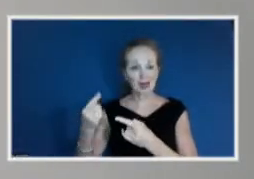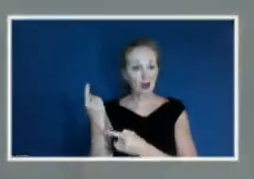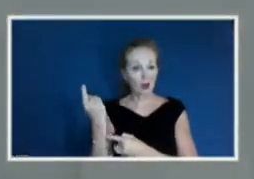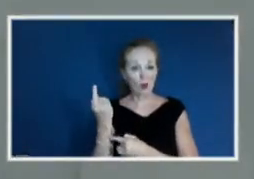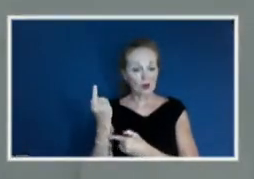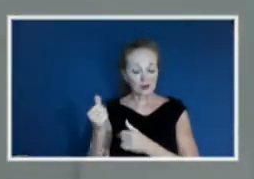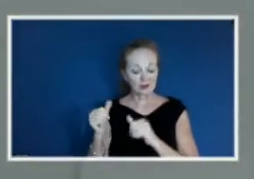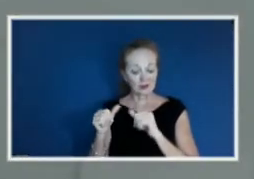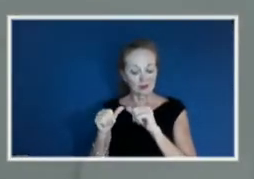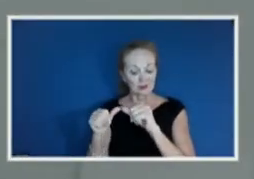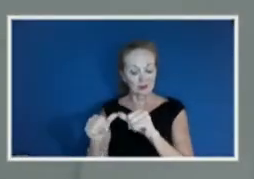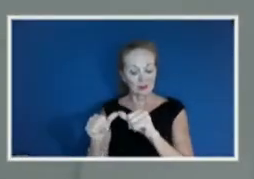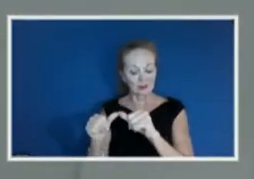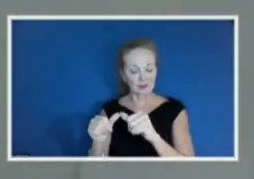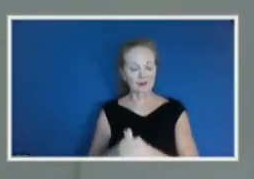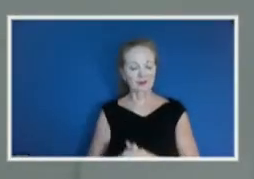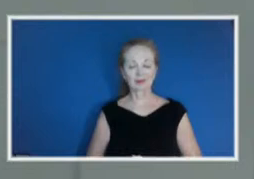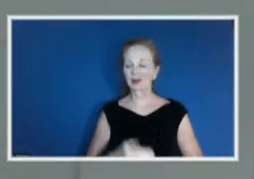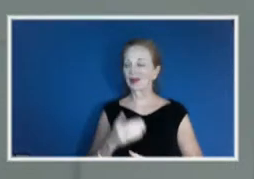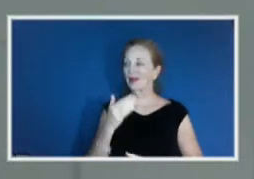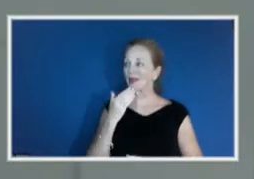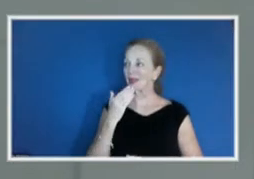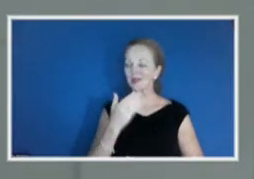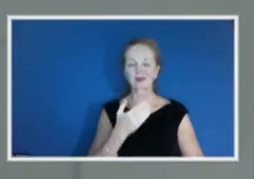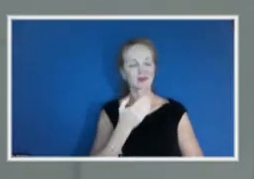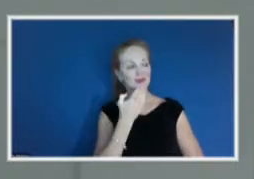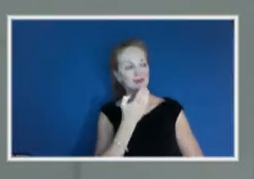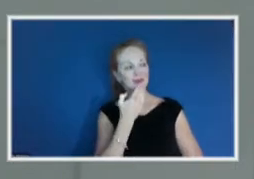Thank you. Thank you.